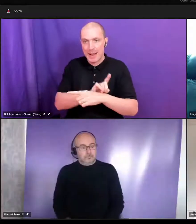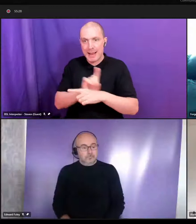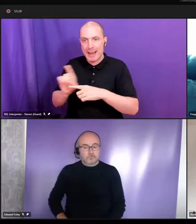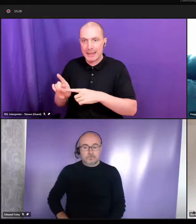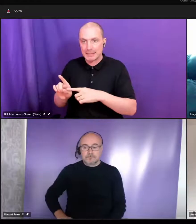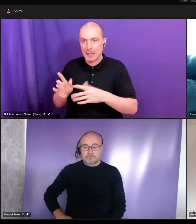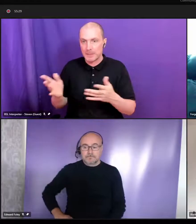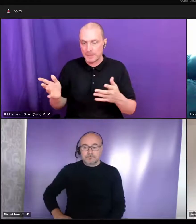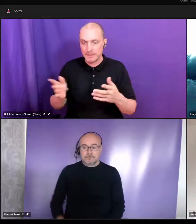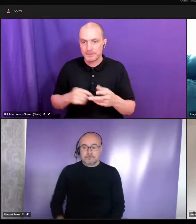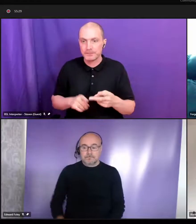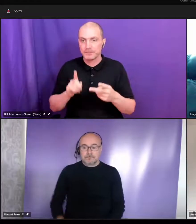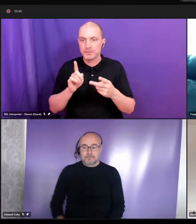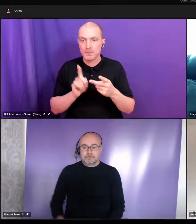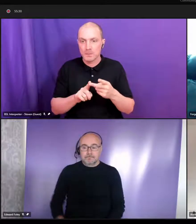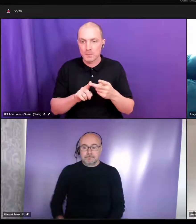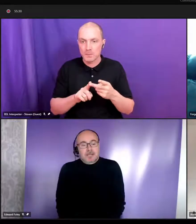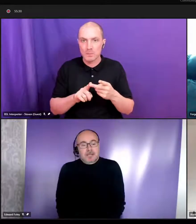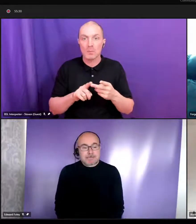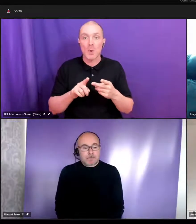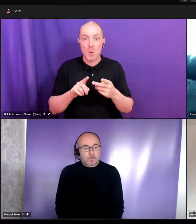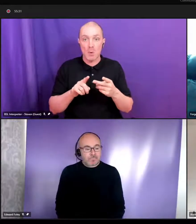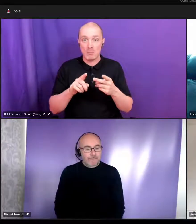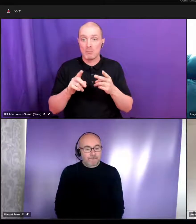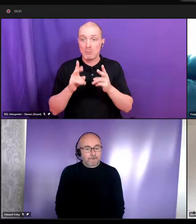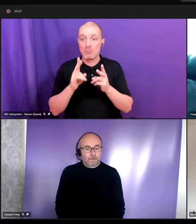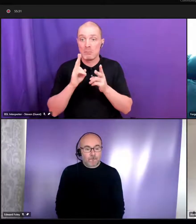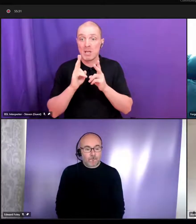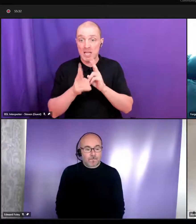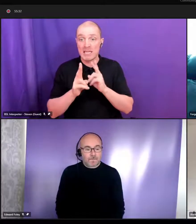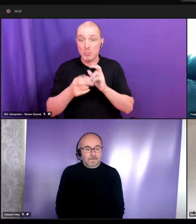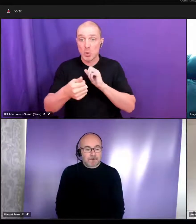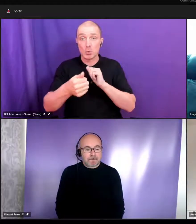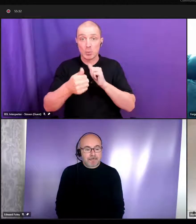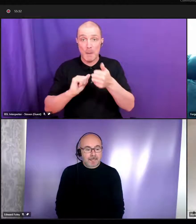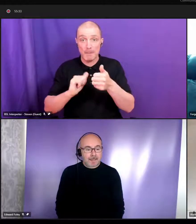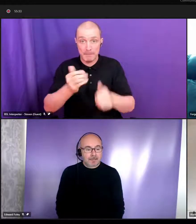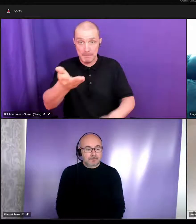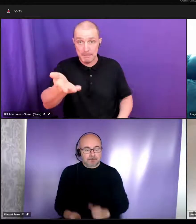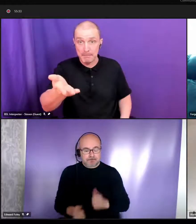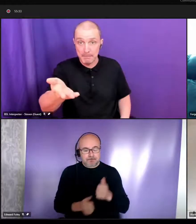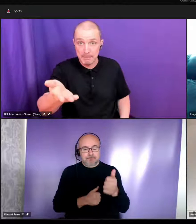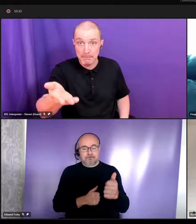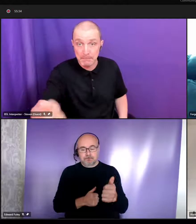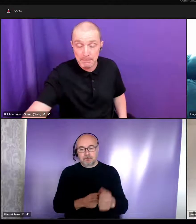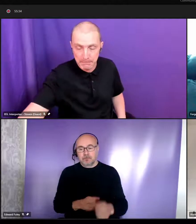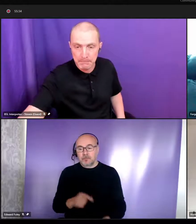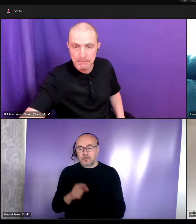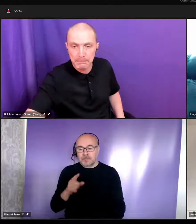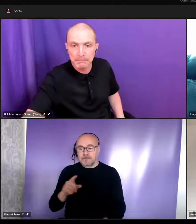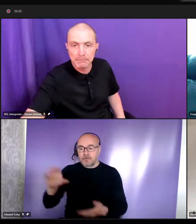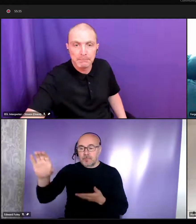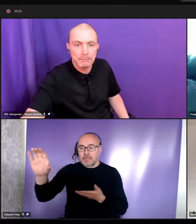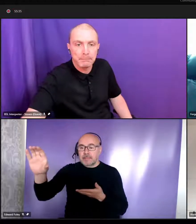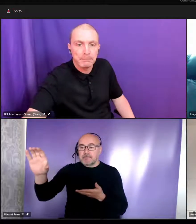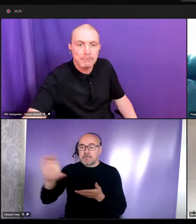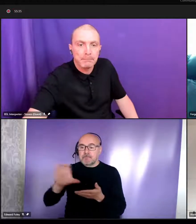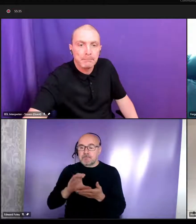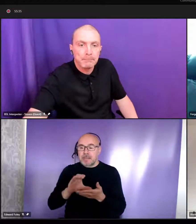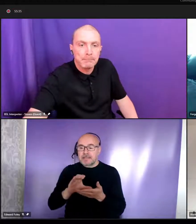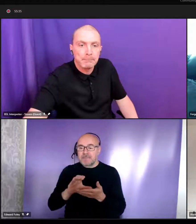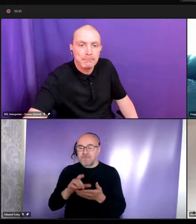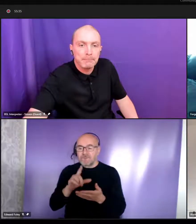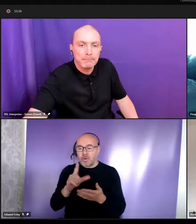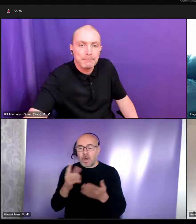If on page 58, the bids that we make for the Air Quality Fund is done on an annual basis,